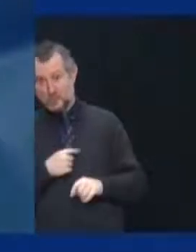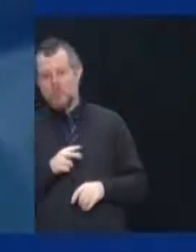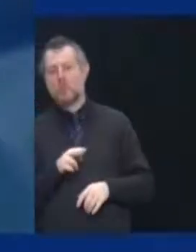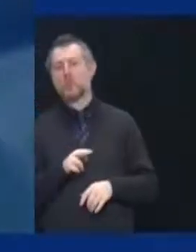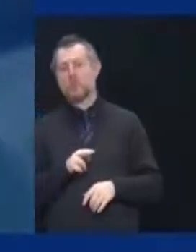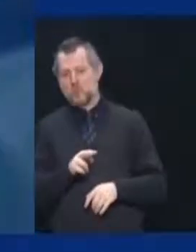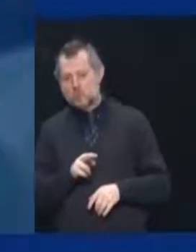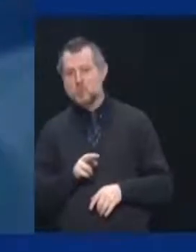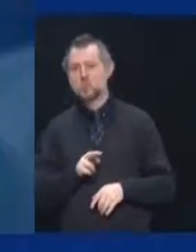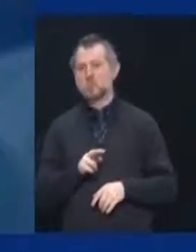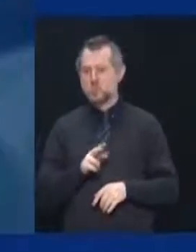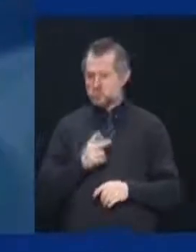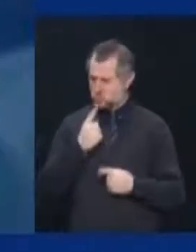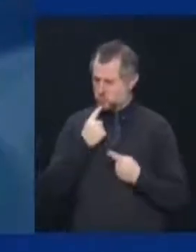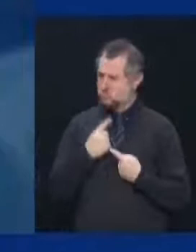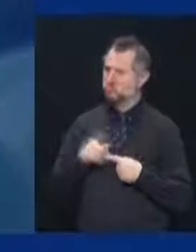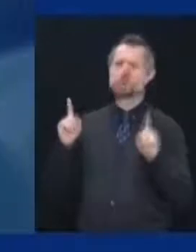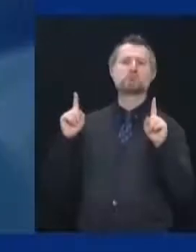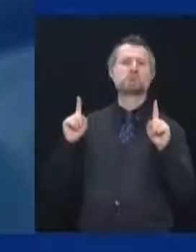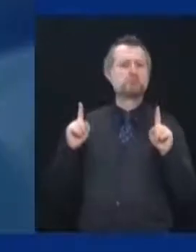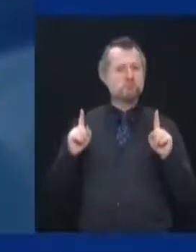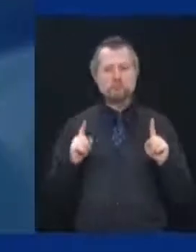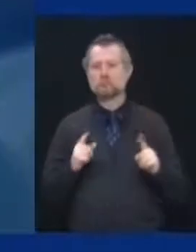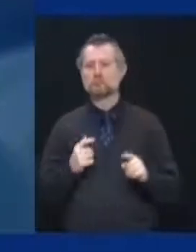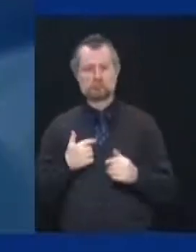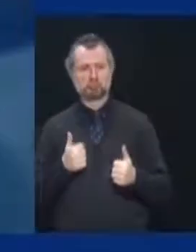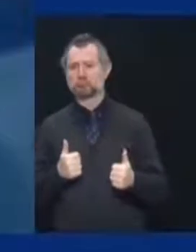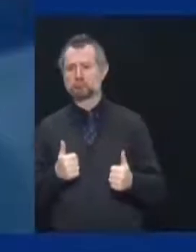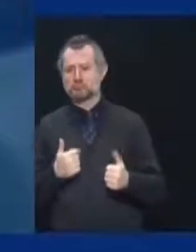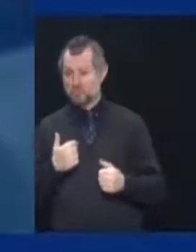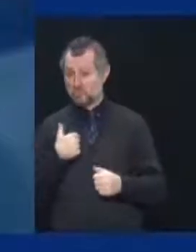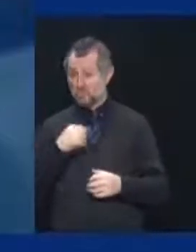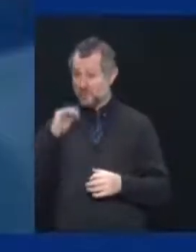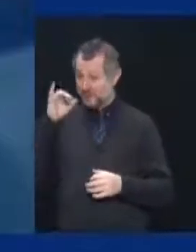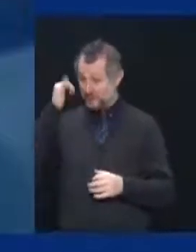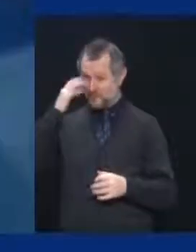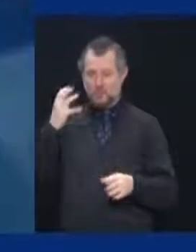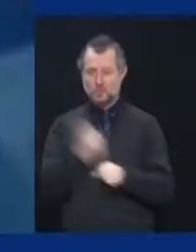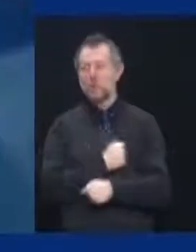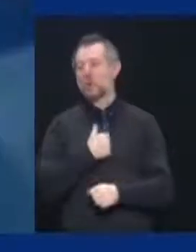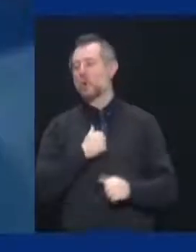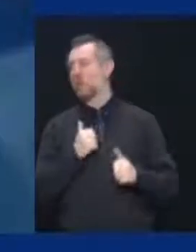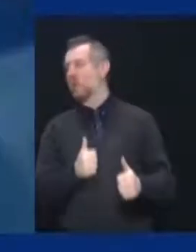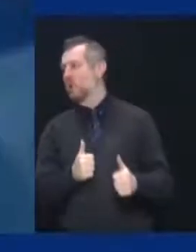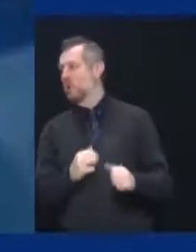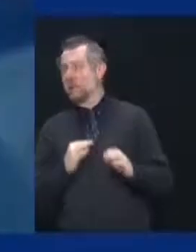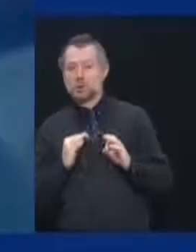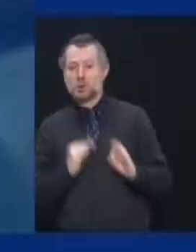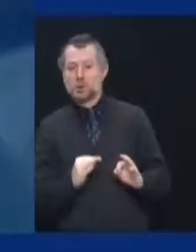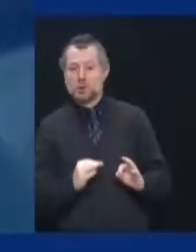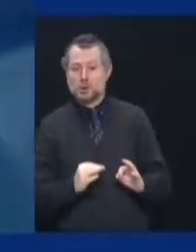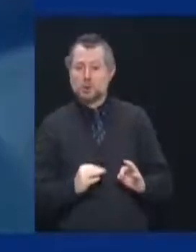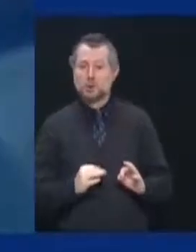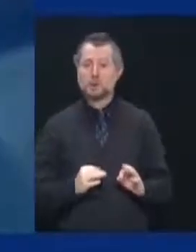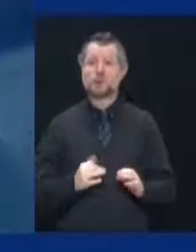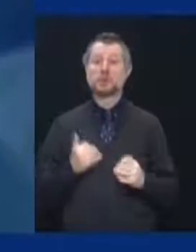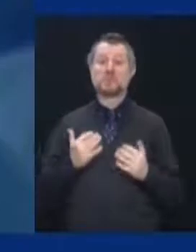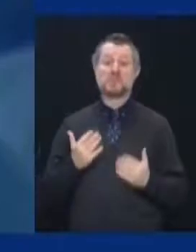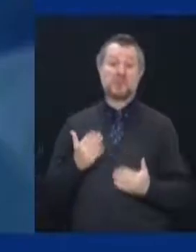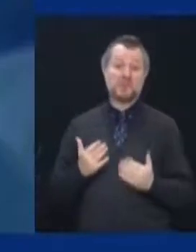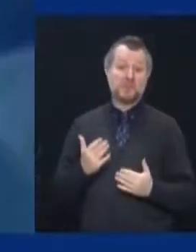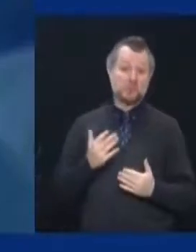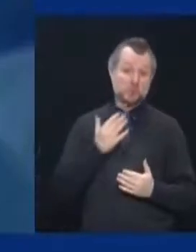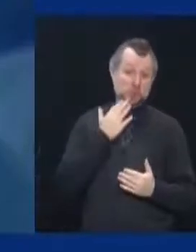has worked very well. First of all, they won the game. I don't know that there's a correlation between the COVID testing